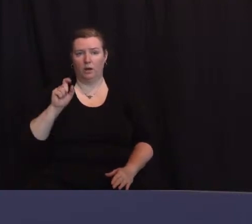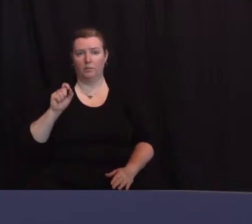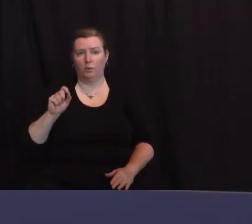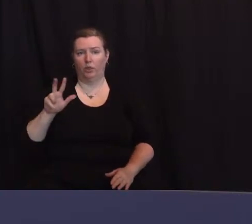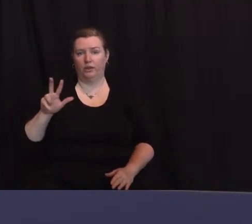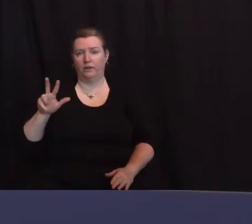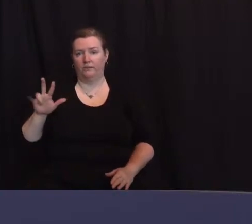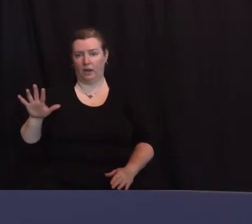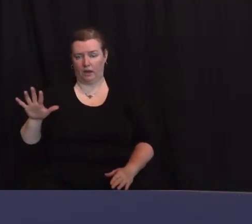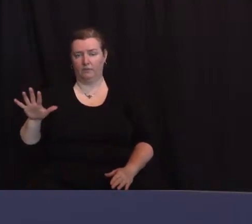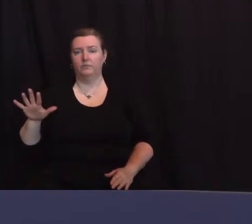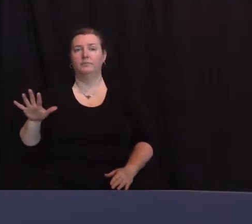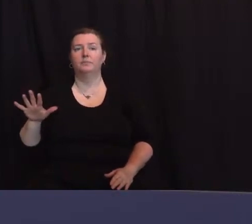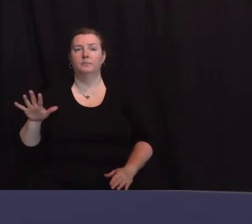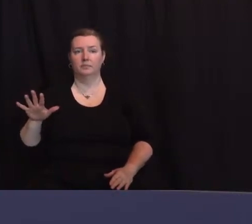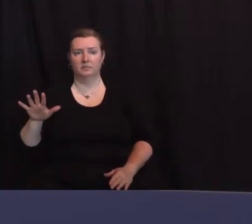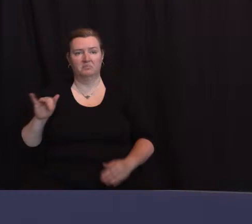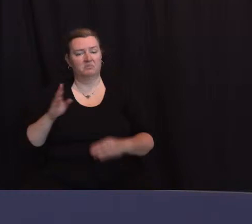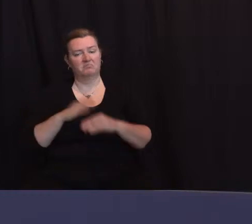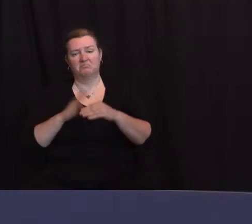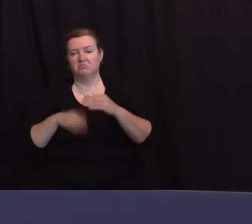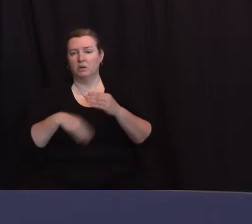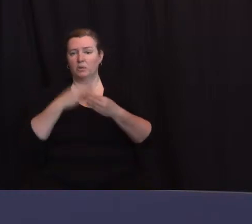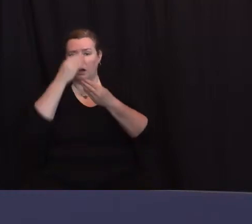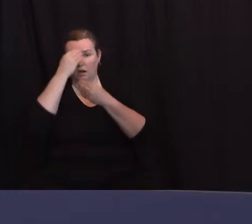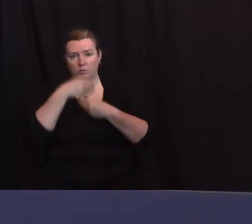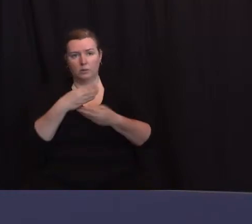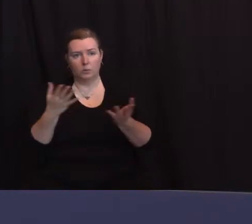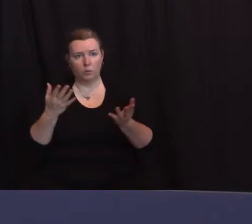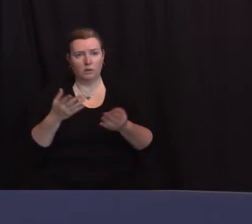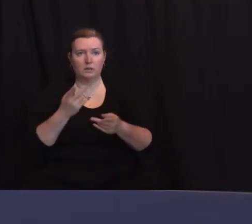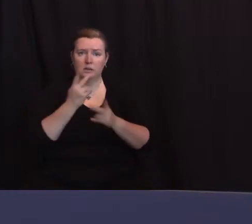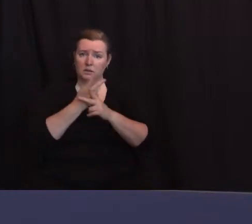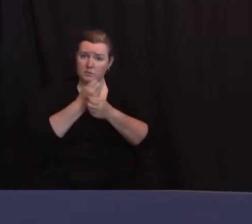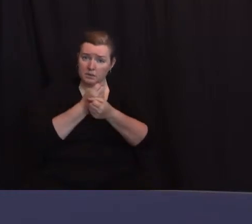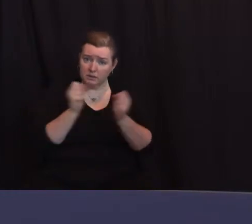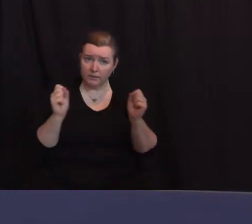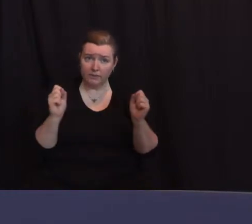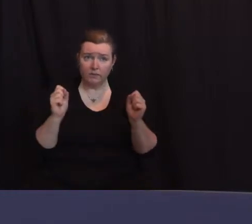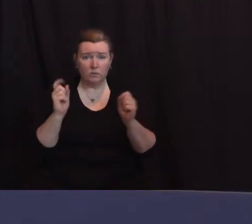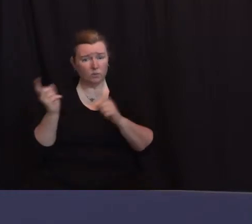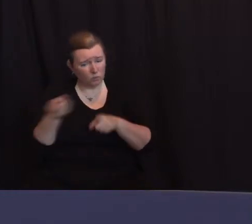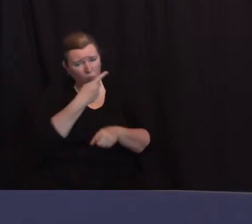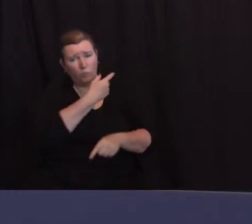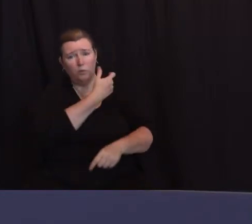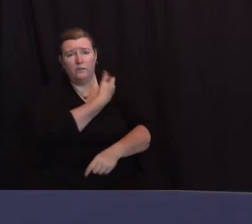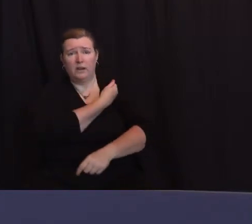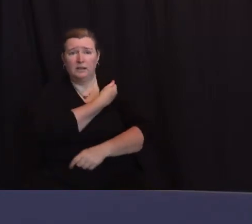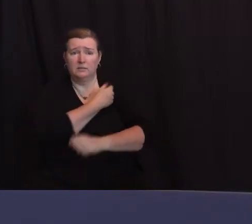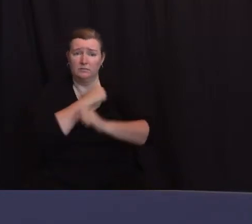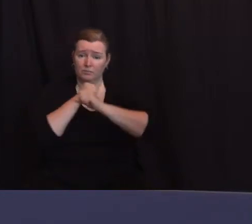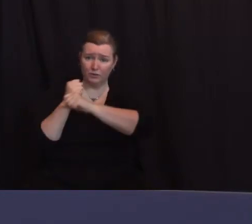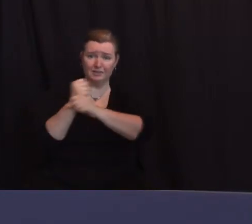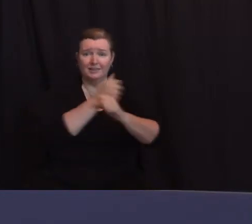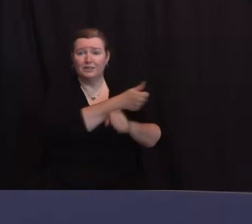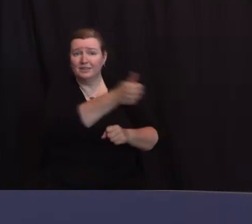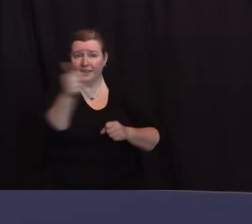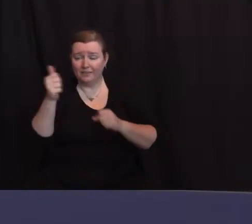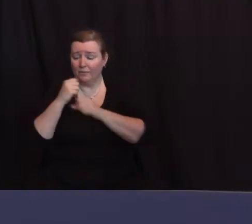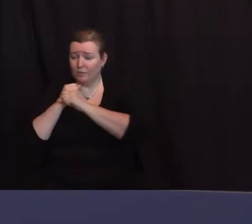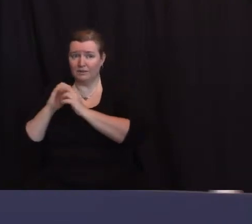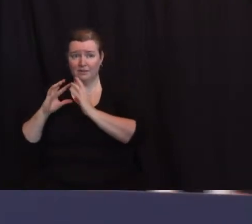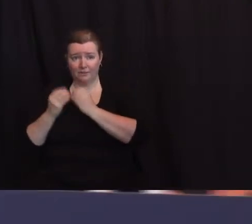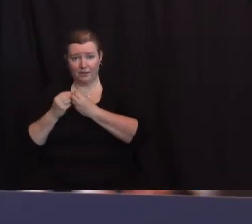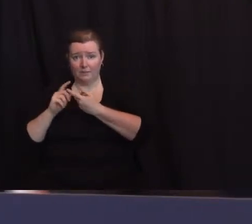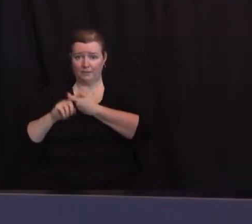1.35. That concludes my report. Please continue to stay safe, get vaccinated, protect ourselves, our family, and friends.